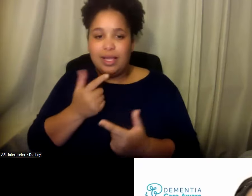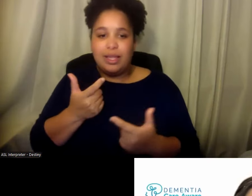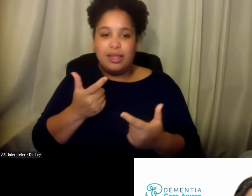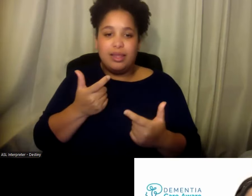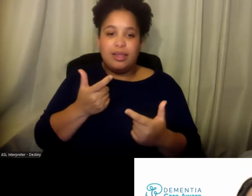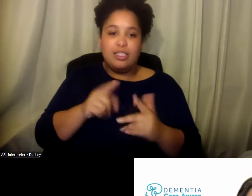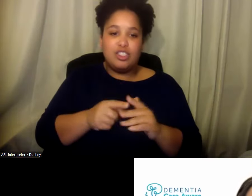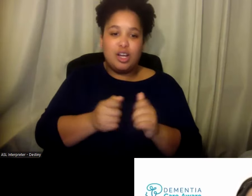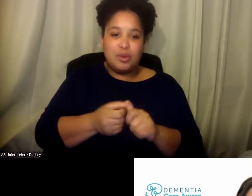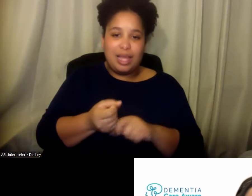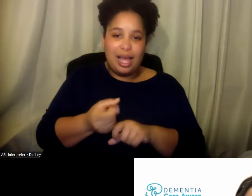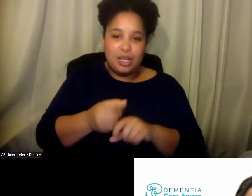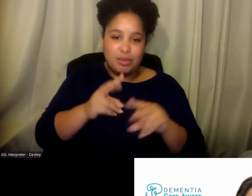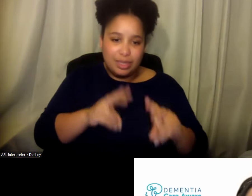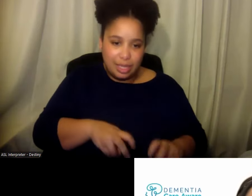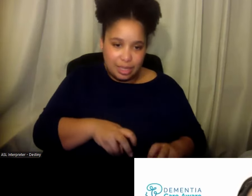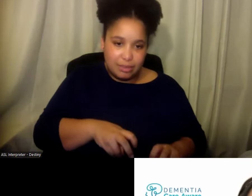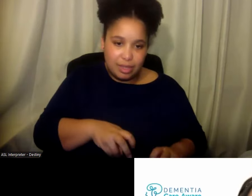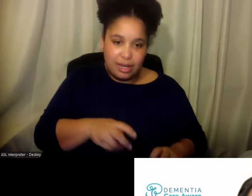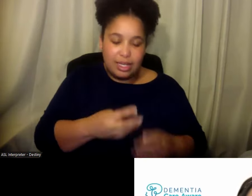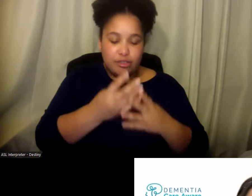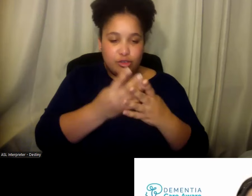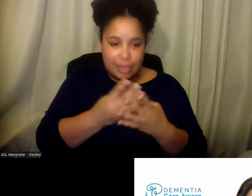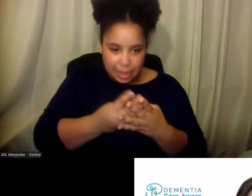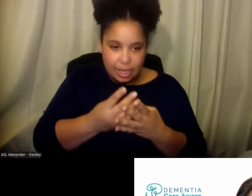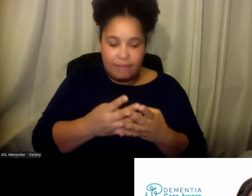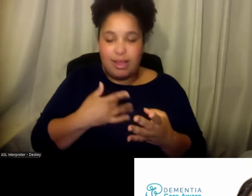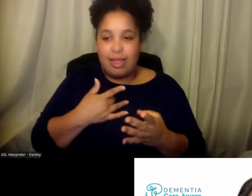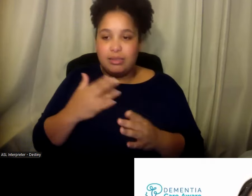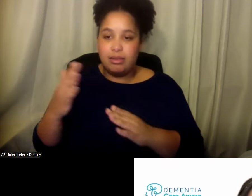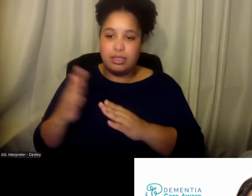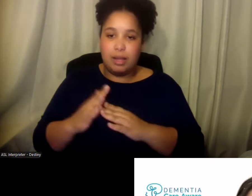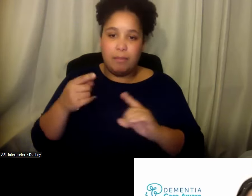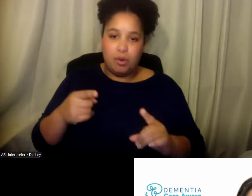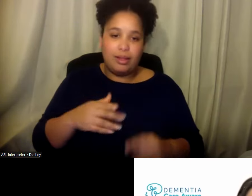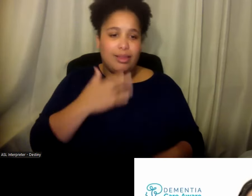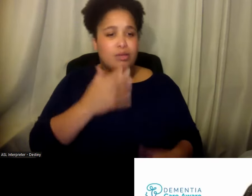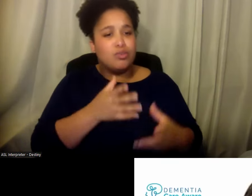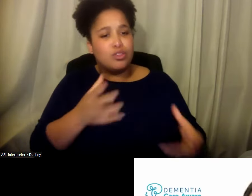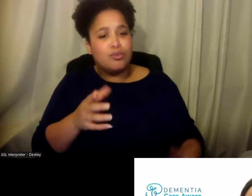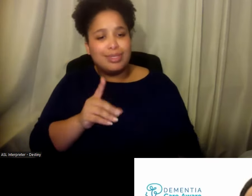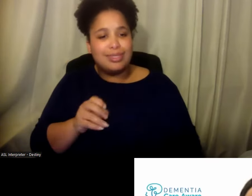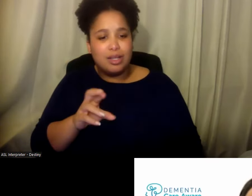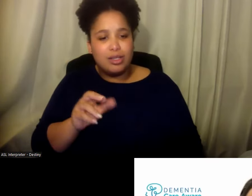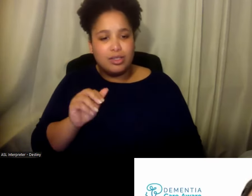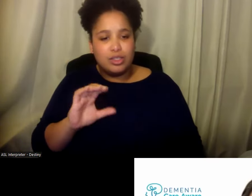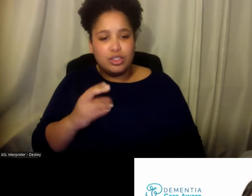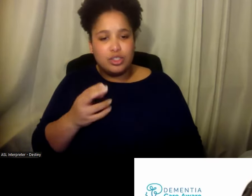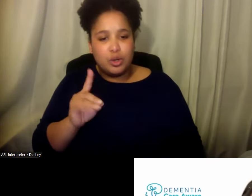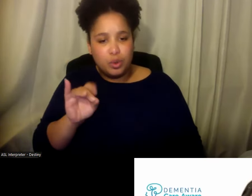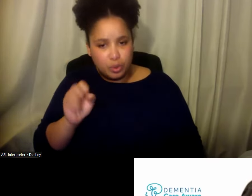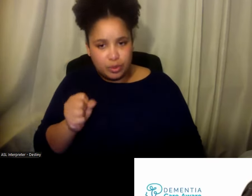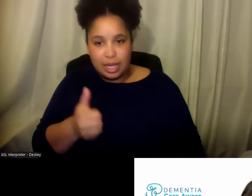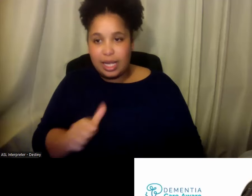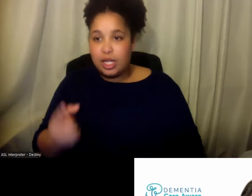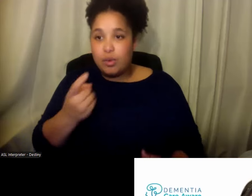also with annual assessments and screening. Thank you so much, Dr. Chodos. Any questions from the